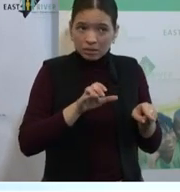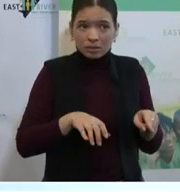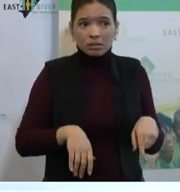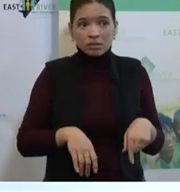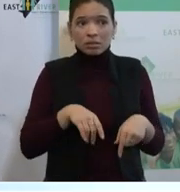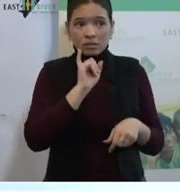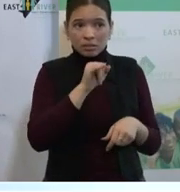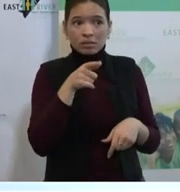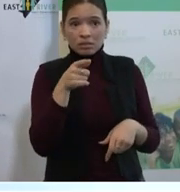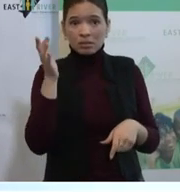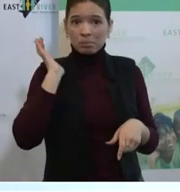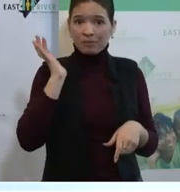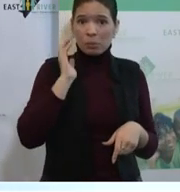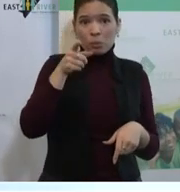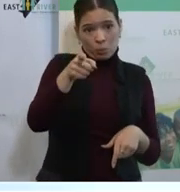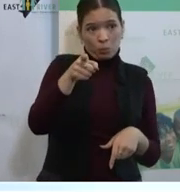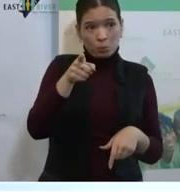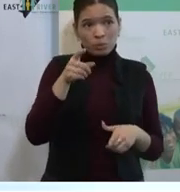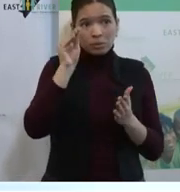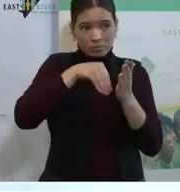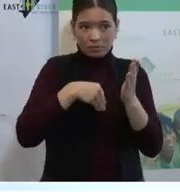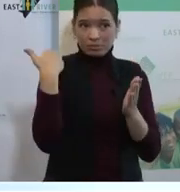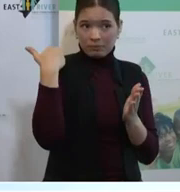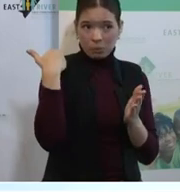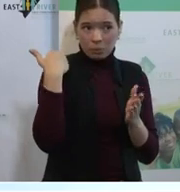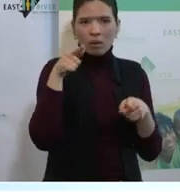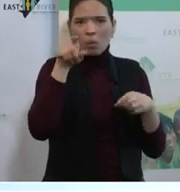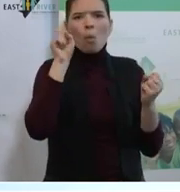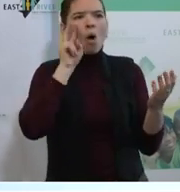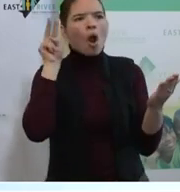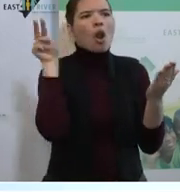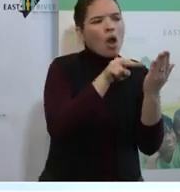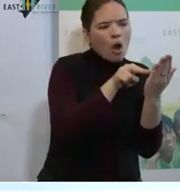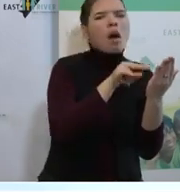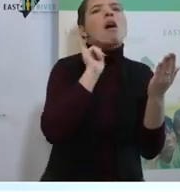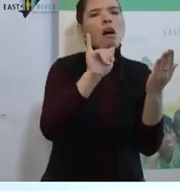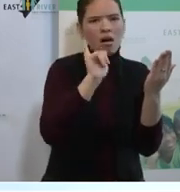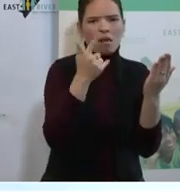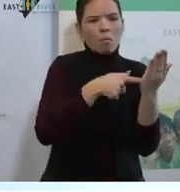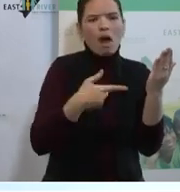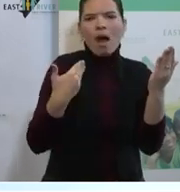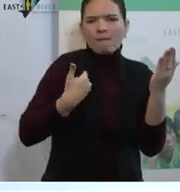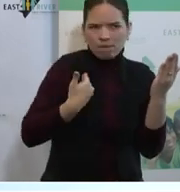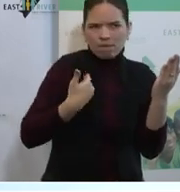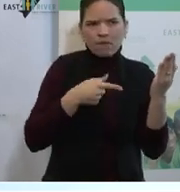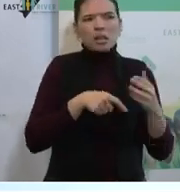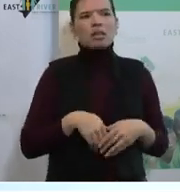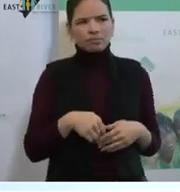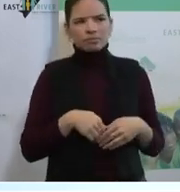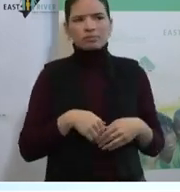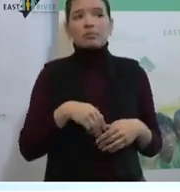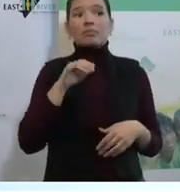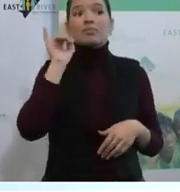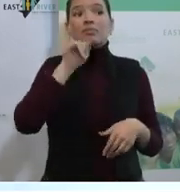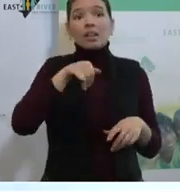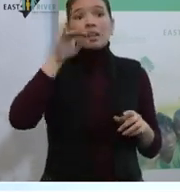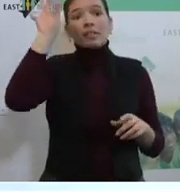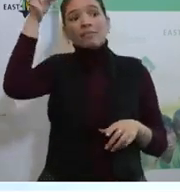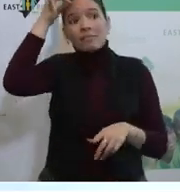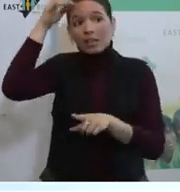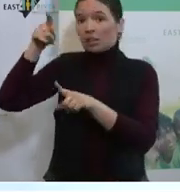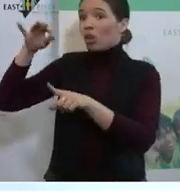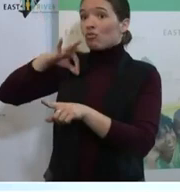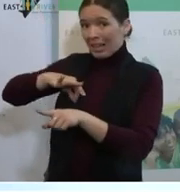would look back, they would look back at what you got from the federal credit and give you an